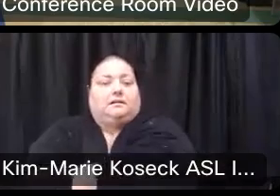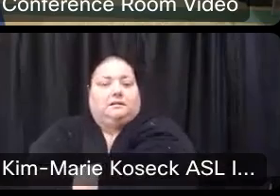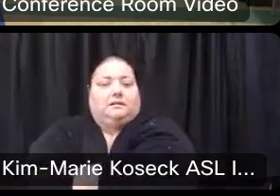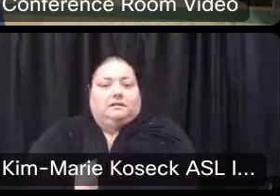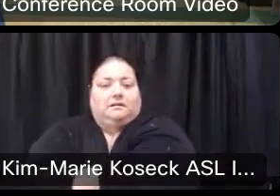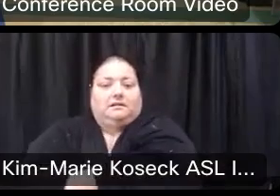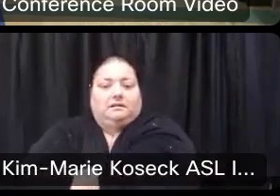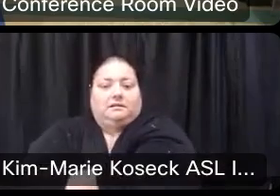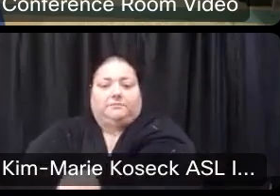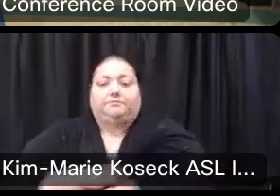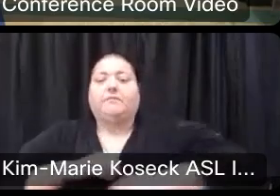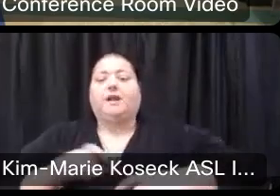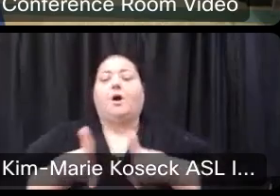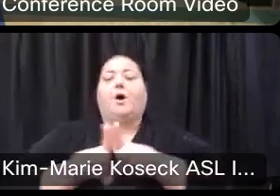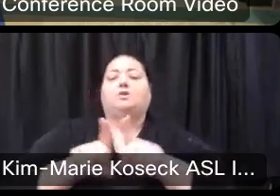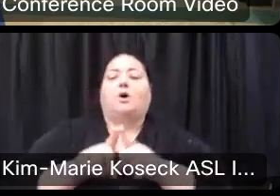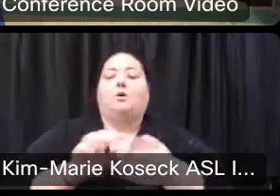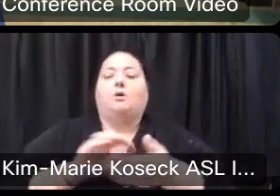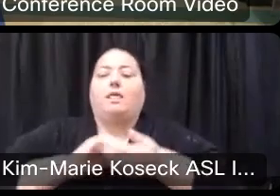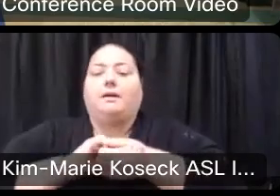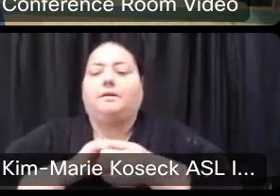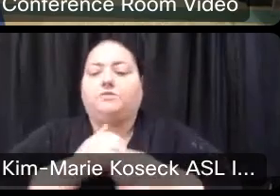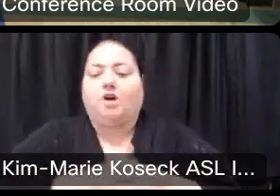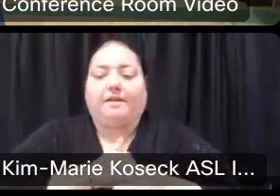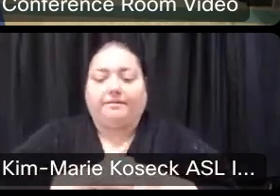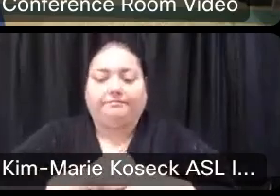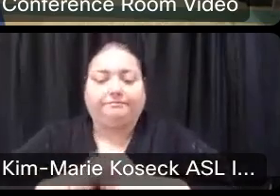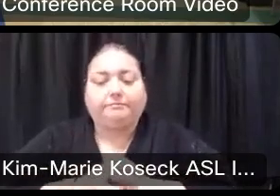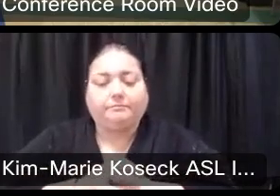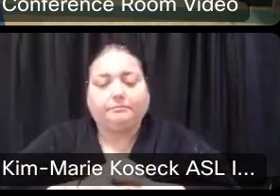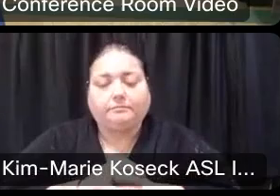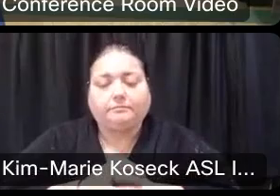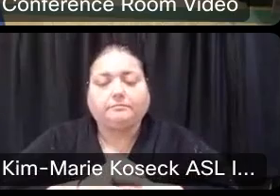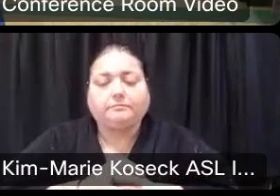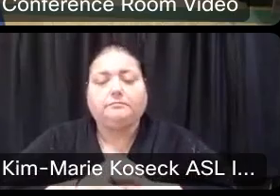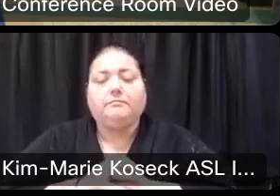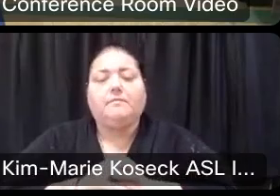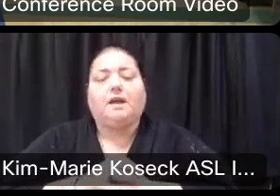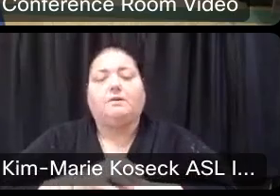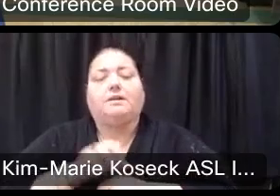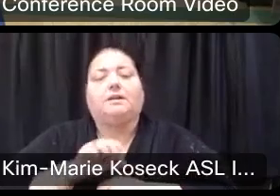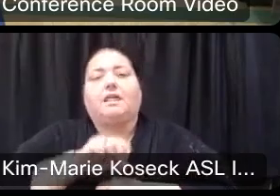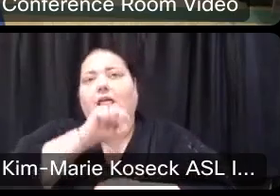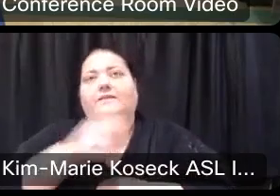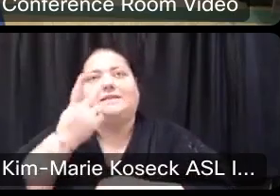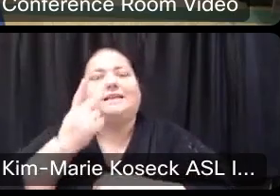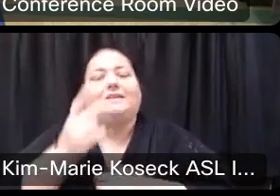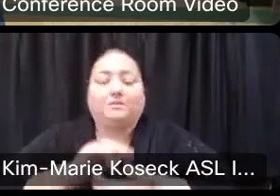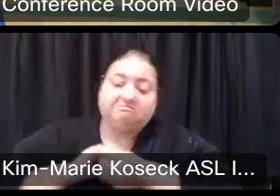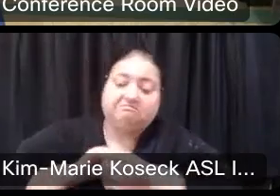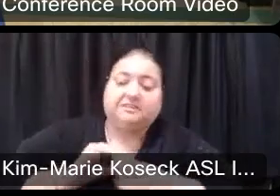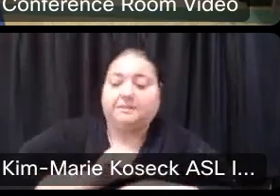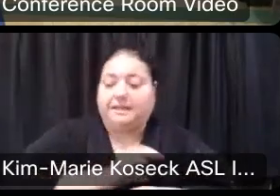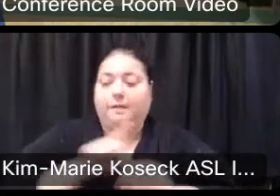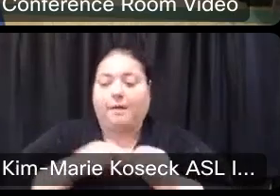We should also Initiative. collaborate. Oh, sorry. Yeah, so I would love to see if we could come together with that committee on the